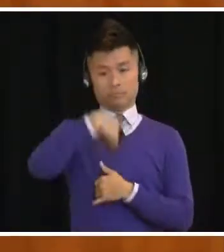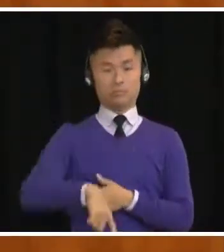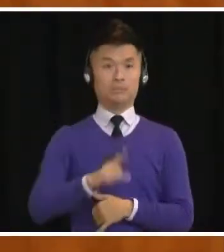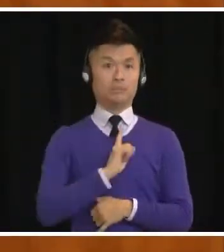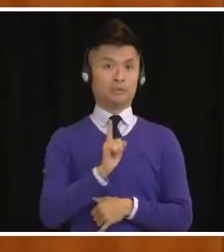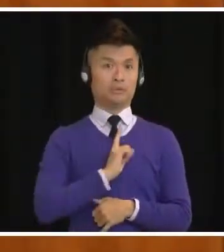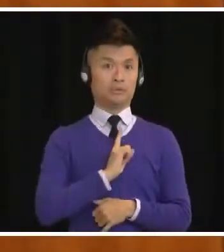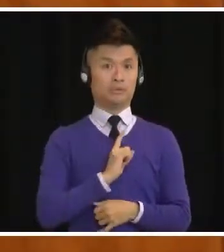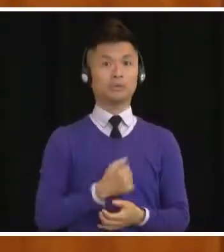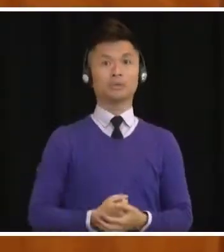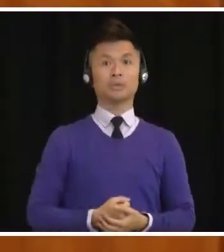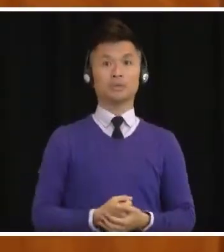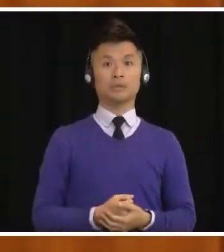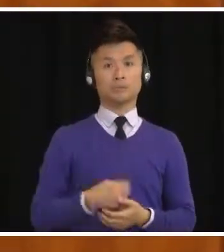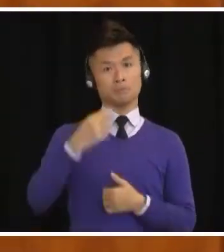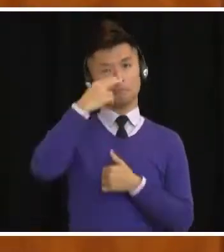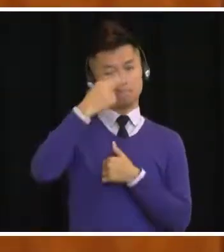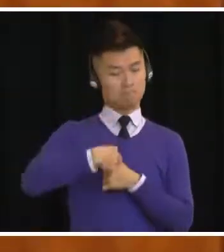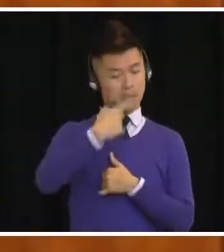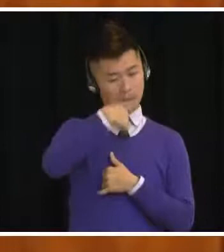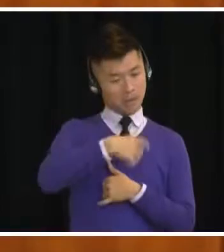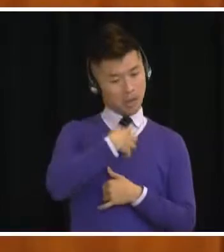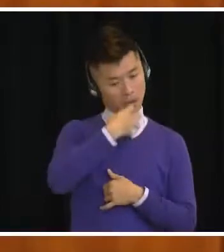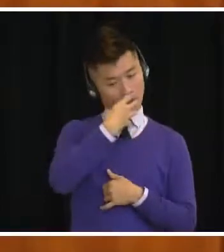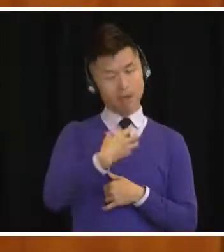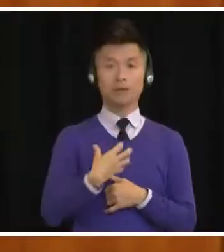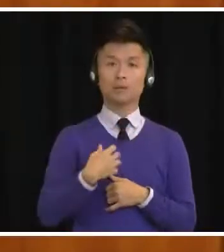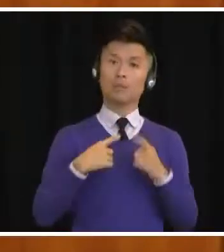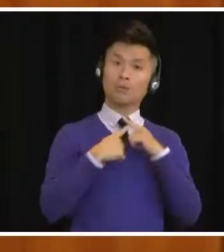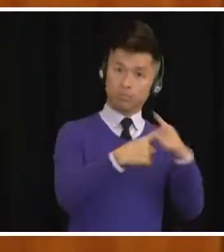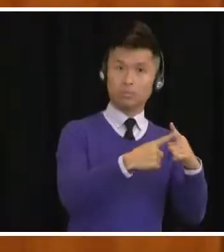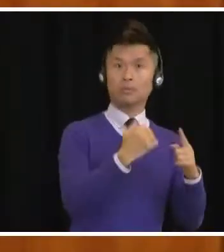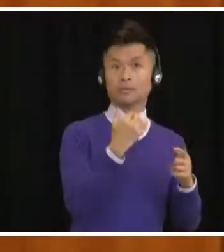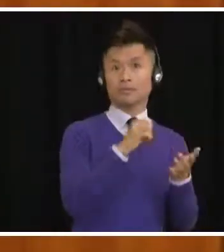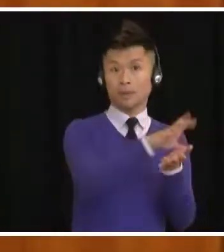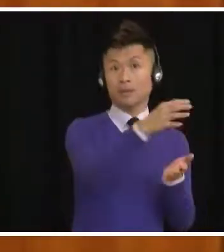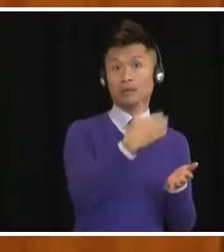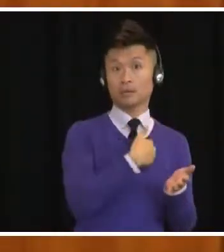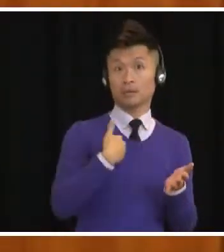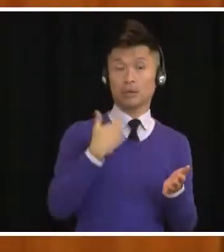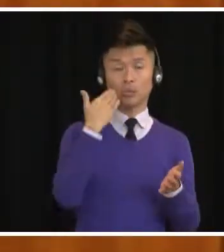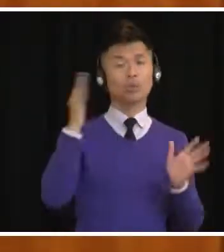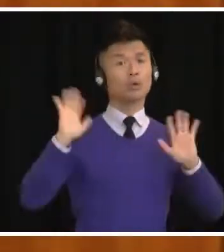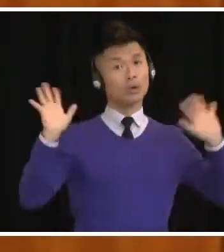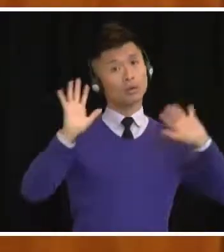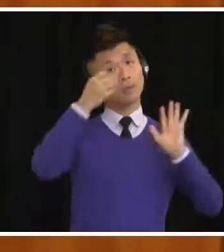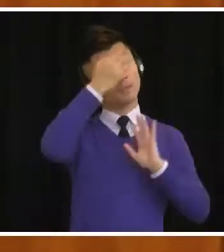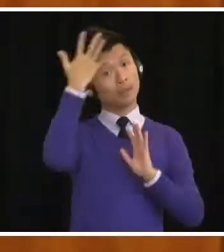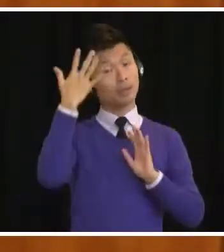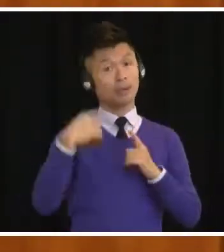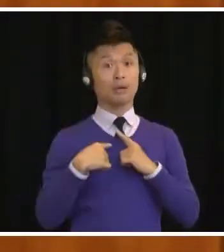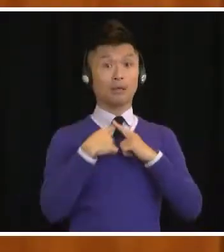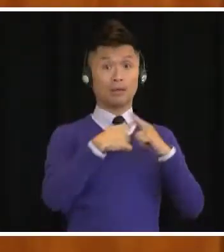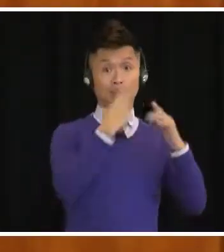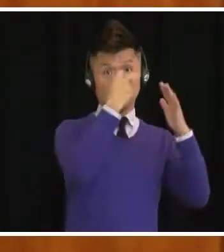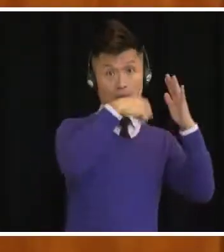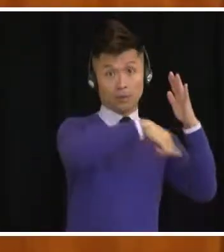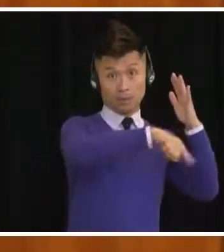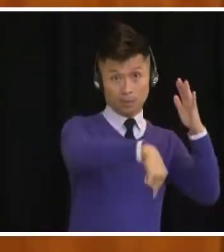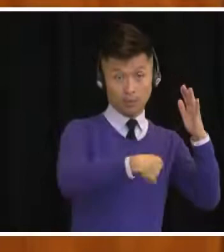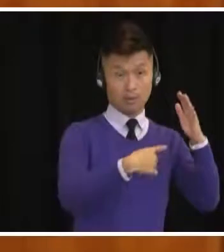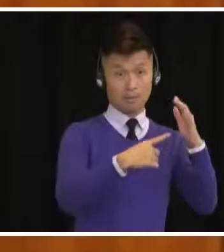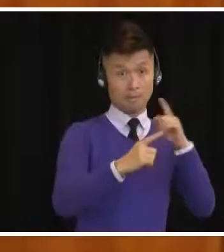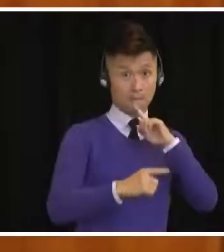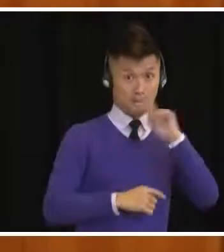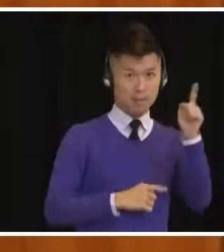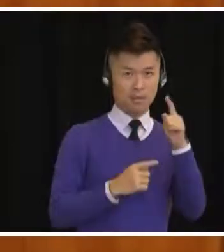to the control yuan. For example, if a person is a human rights victim, he can